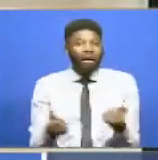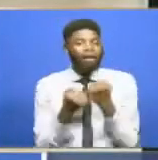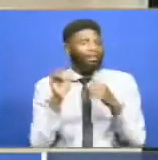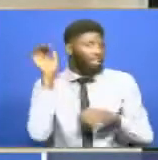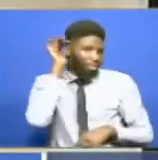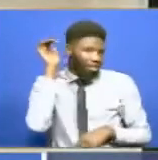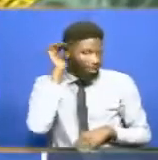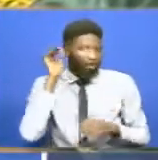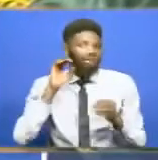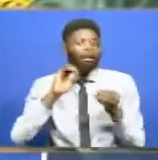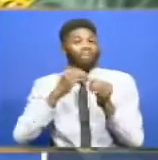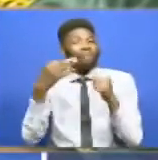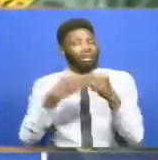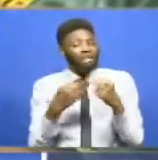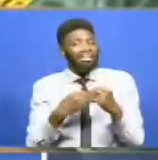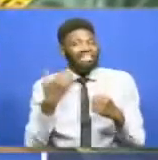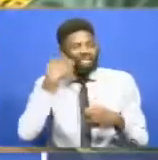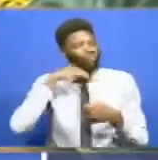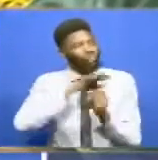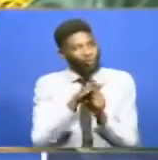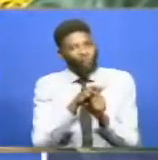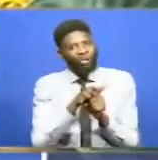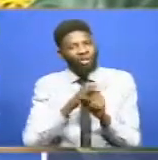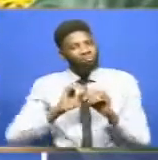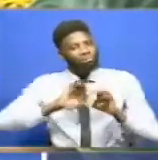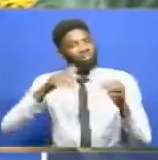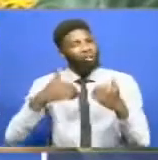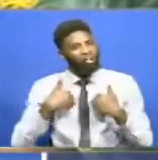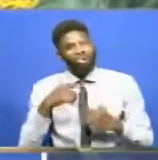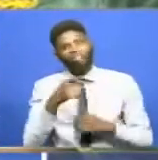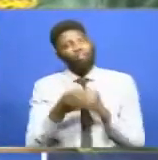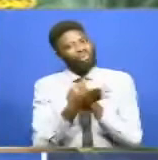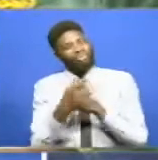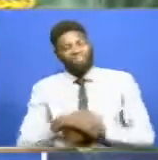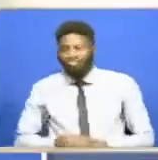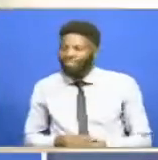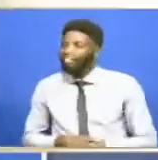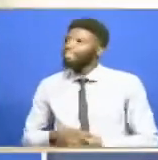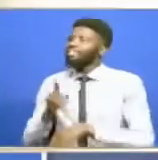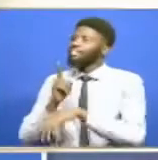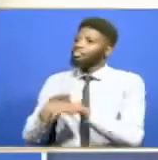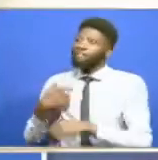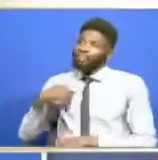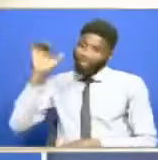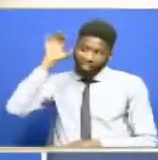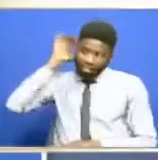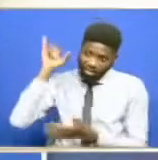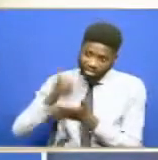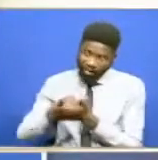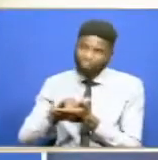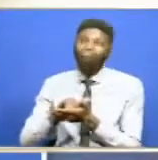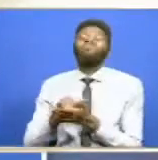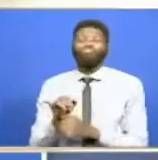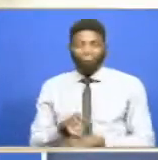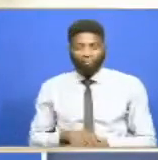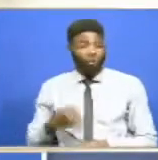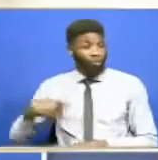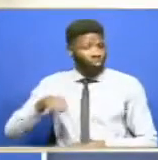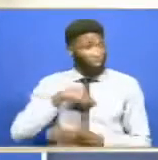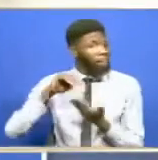of COVID-19. Tell us more about that. Okay, the day I heard that, so we were more